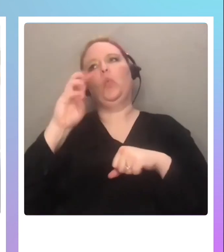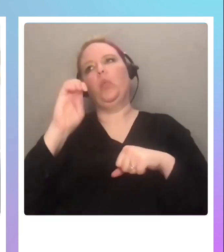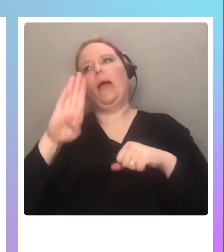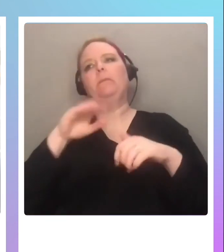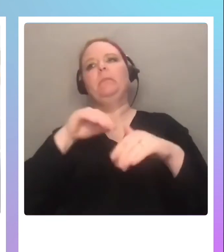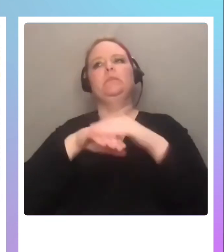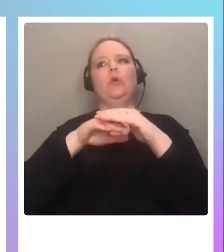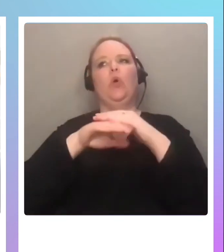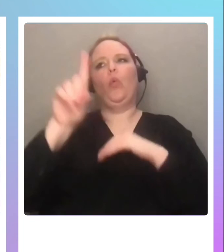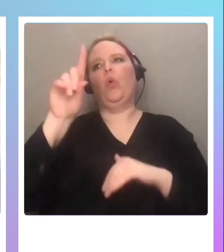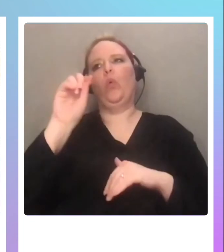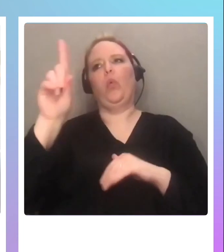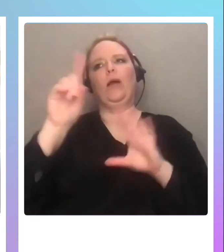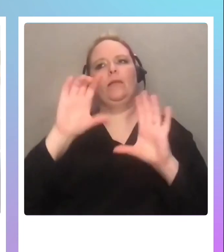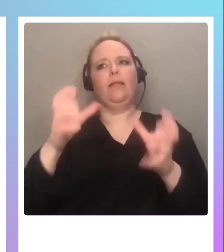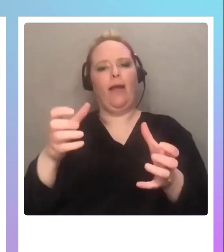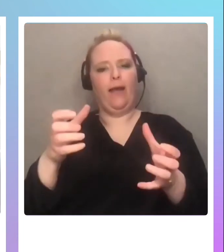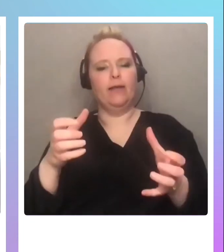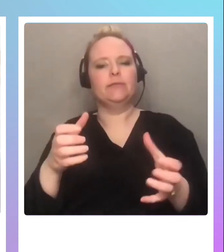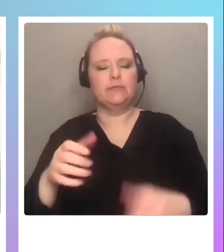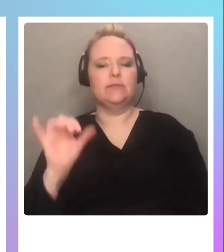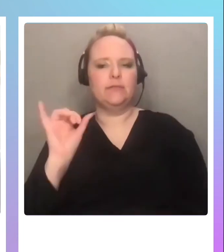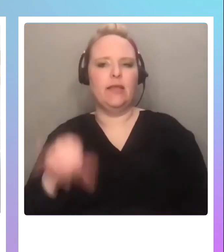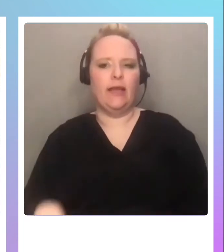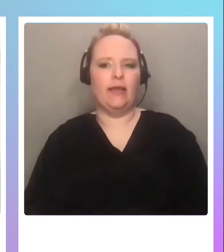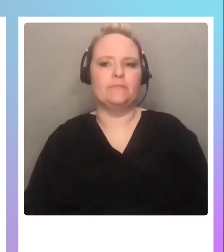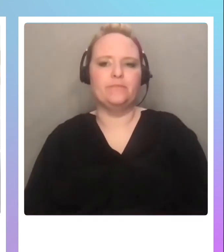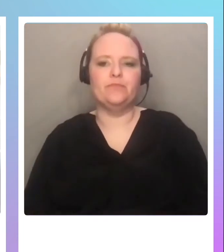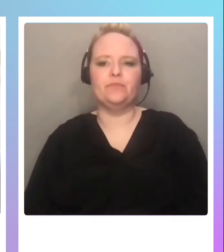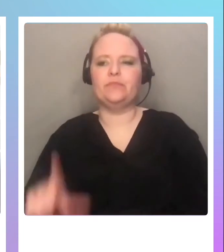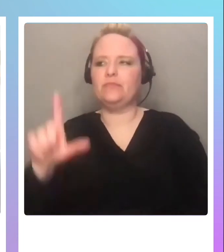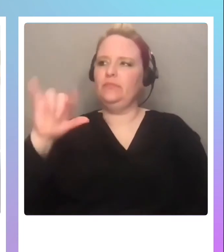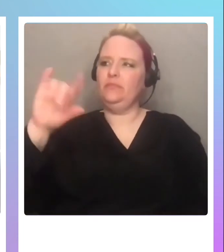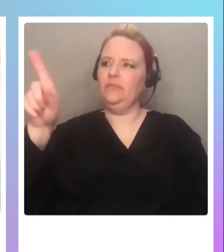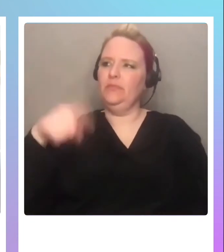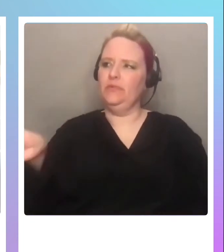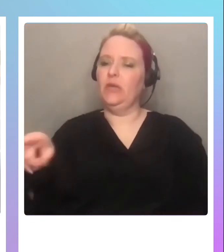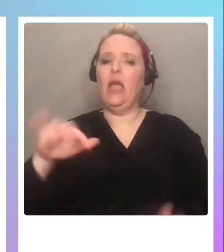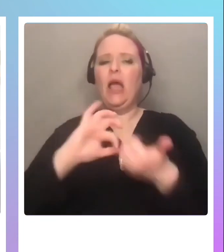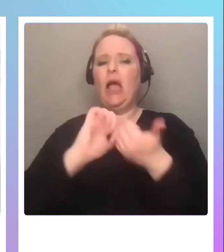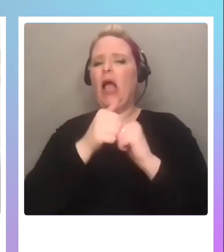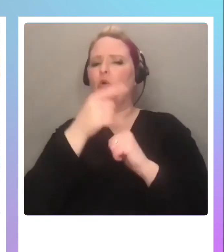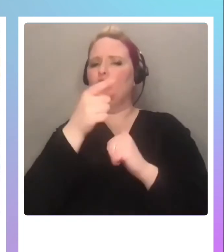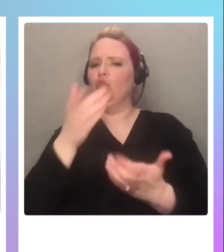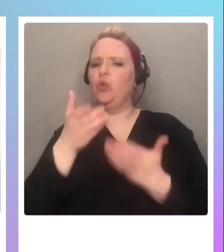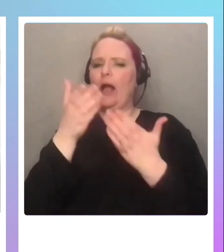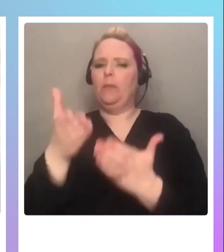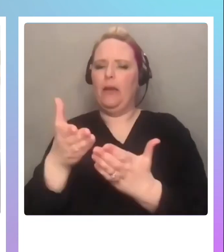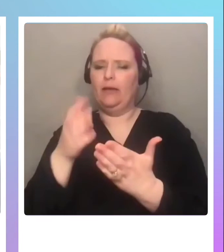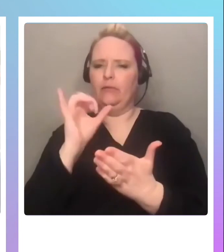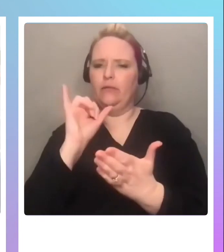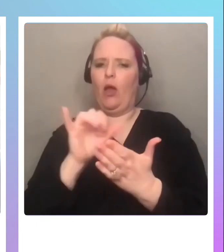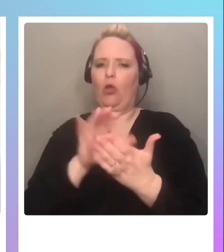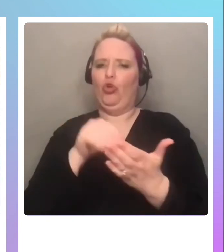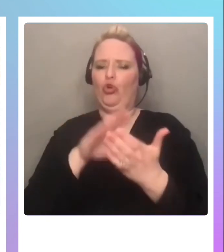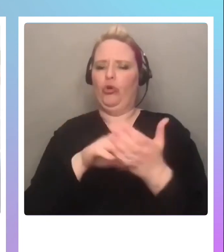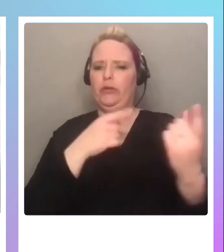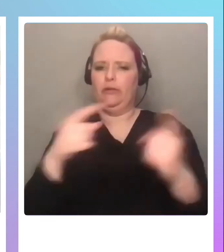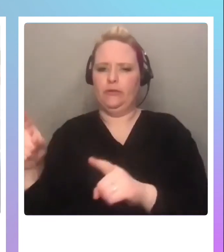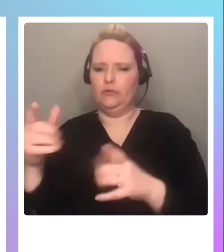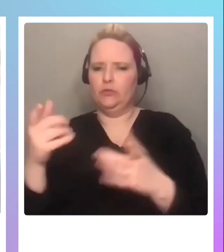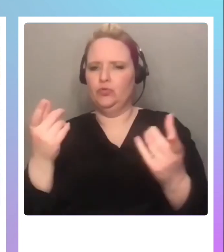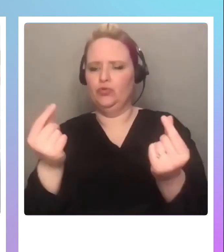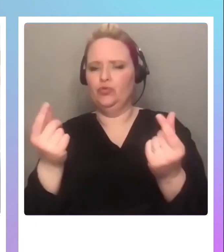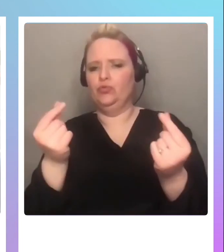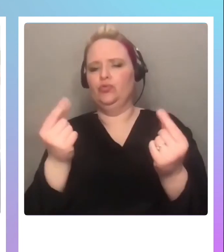101 that you would find. Right. Well, and how would you recommend that people get some of that learnings?